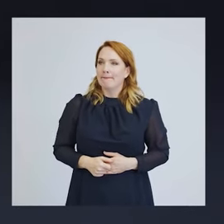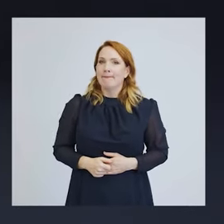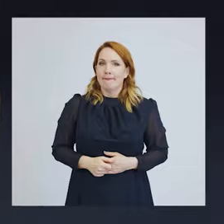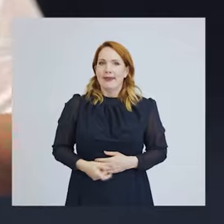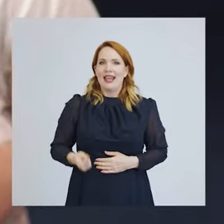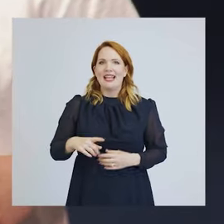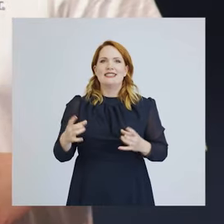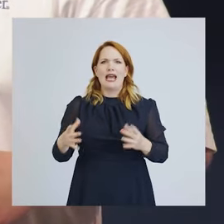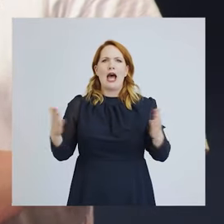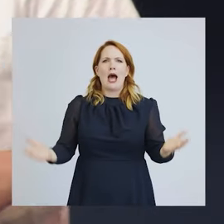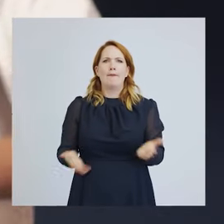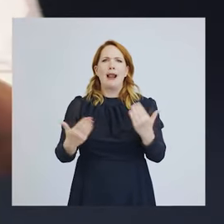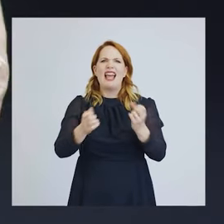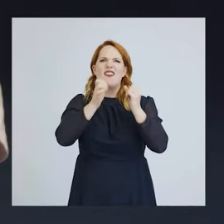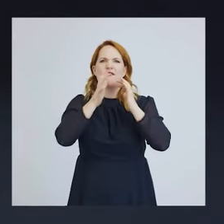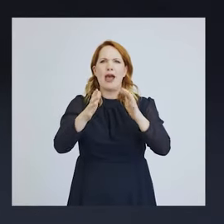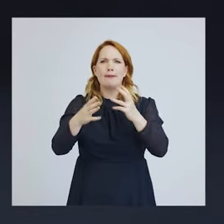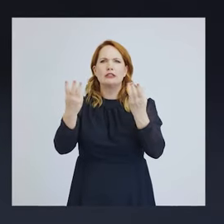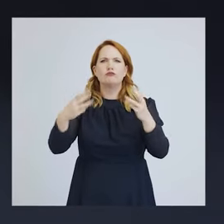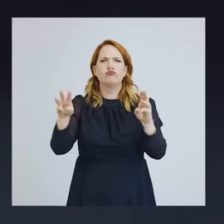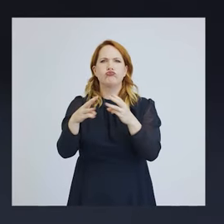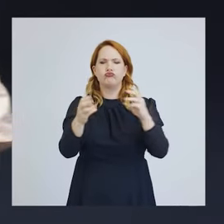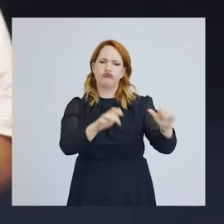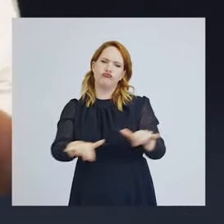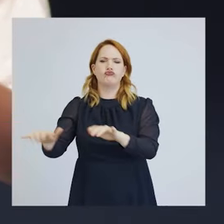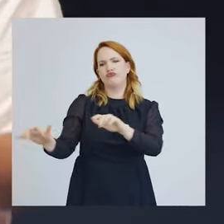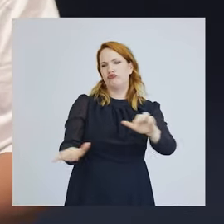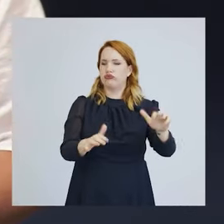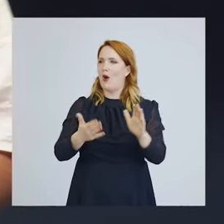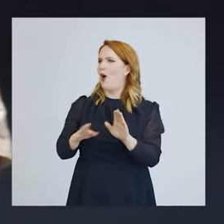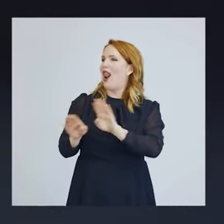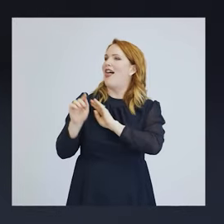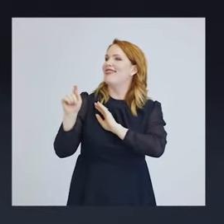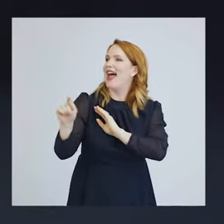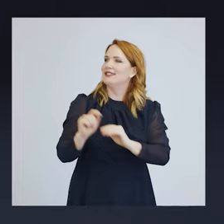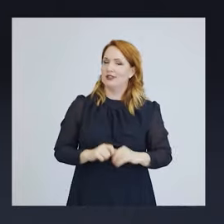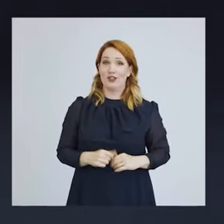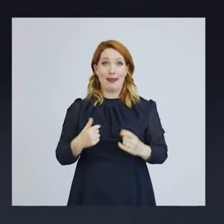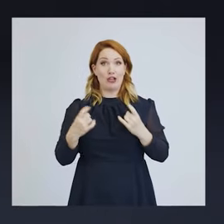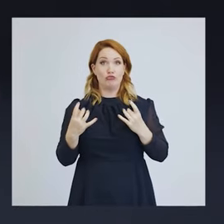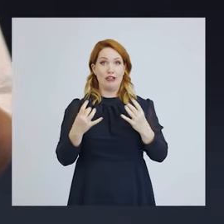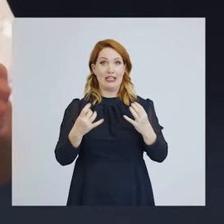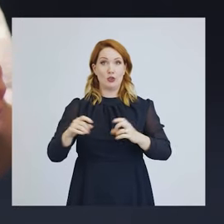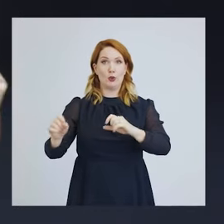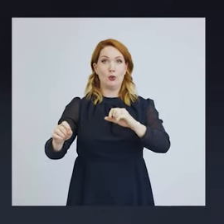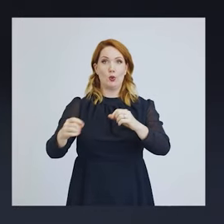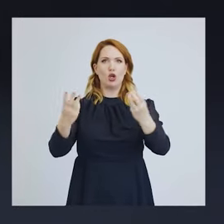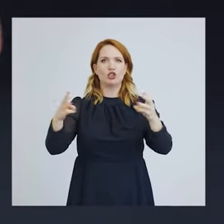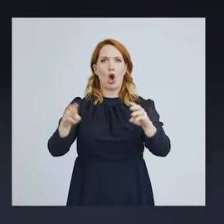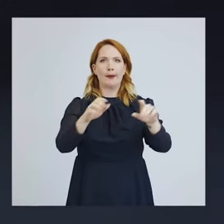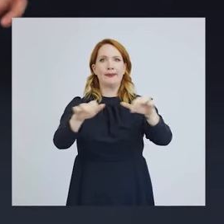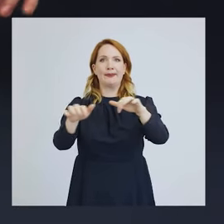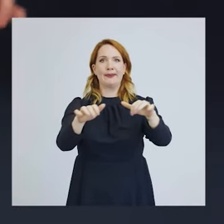went to my piano teacher and I was like, oh, okay, let's start playing Bach or one of those other wood creatures. And